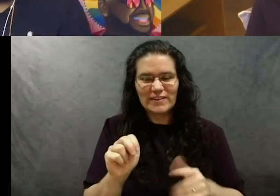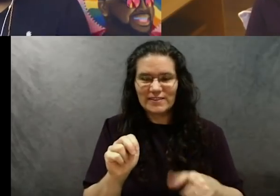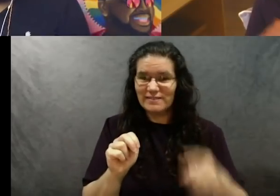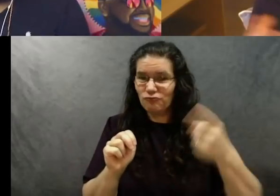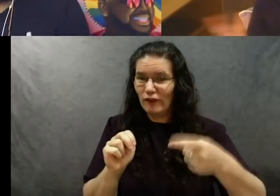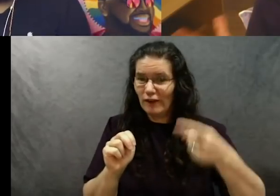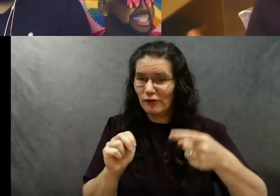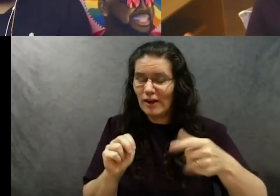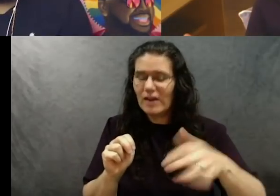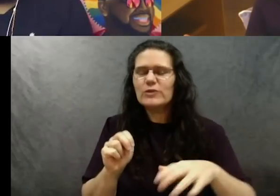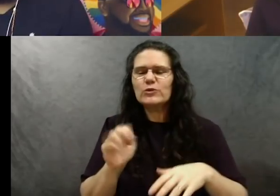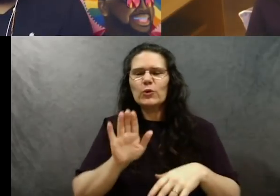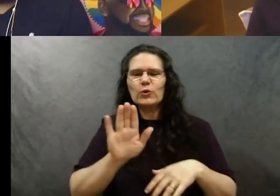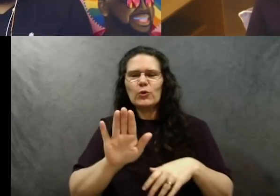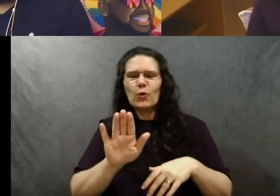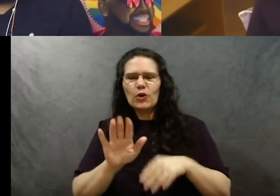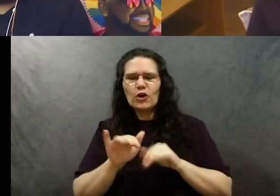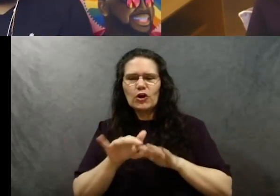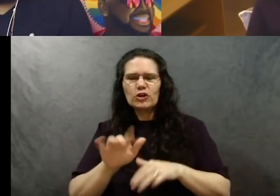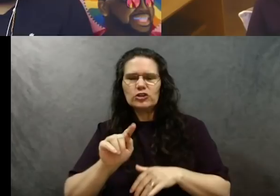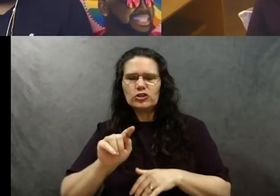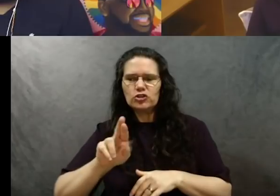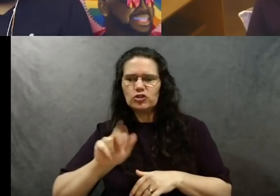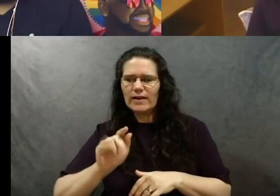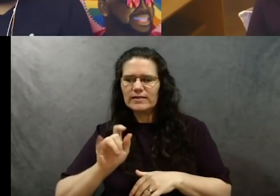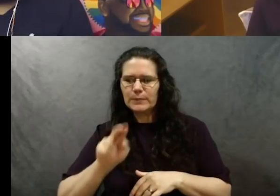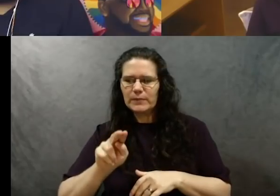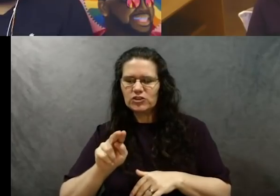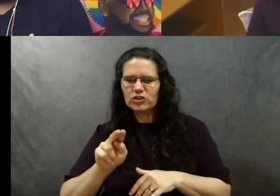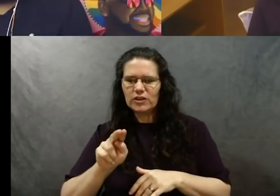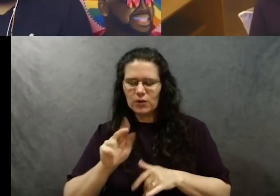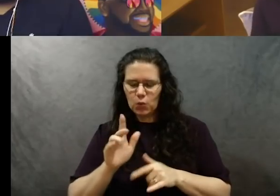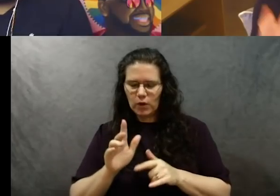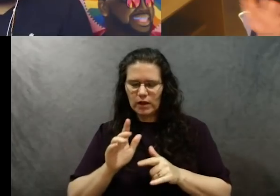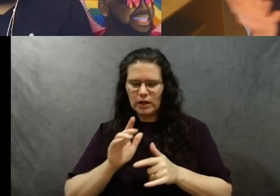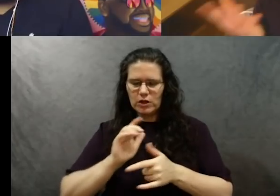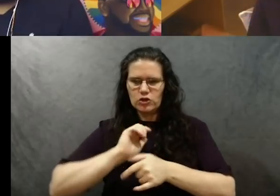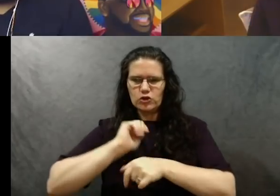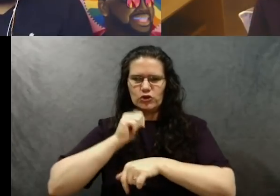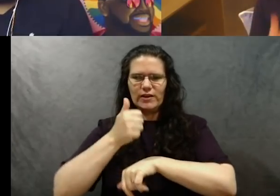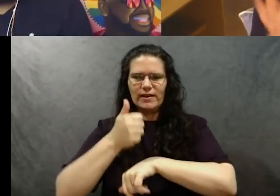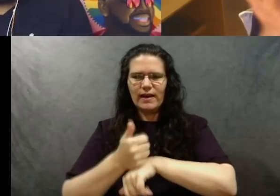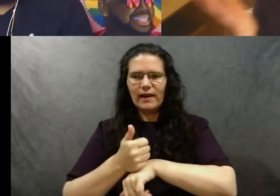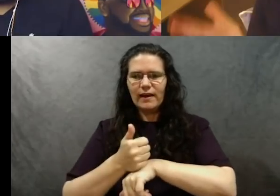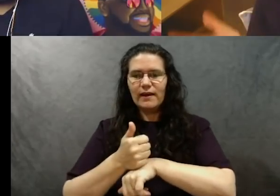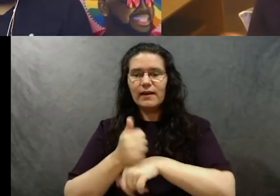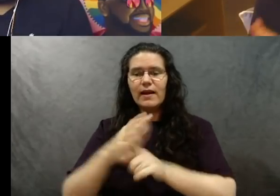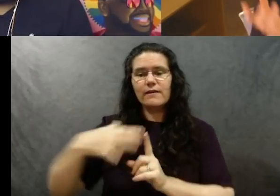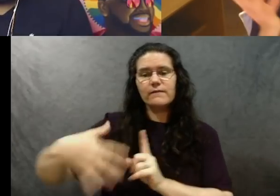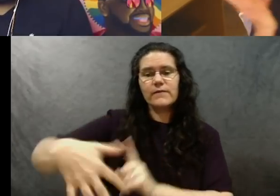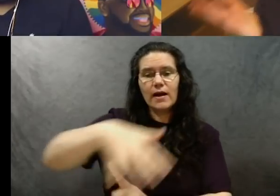will actually create the environment that another person's true nature,